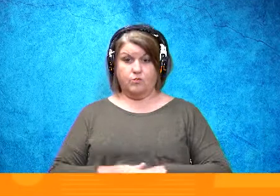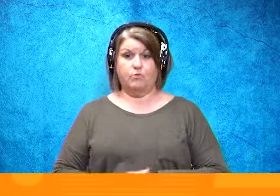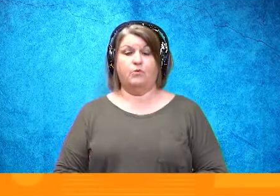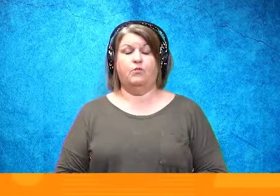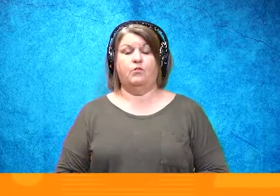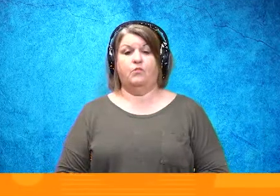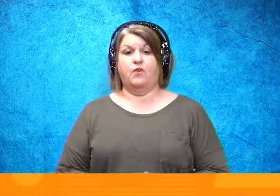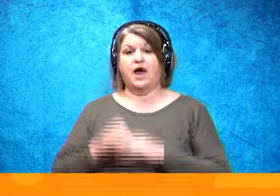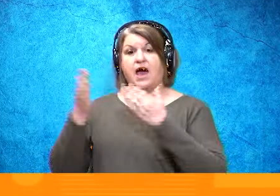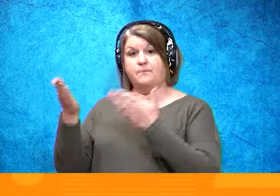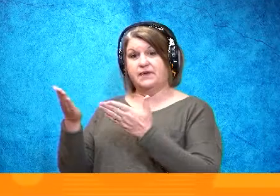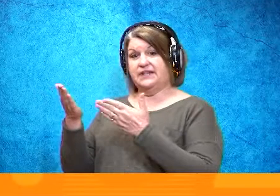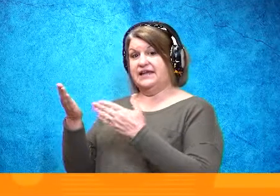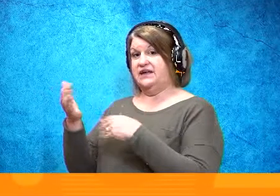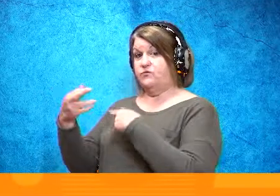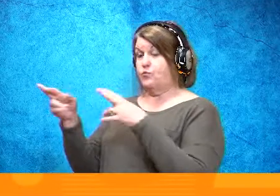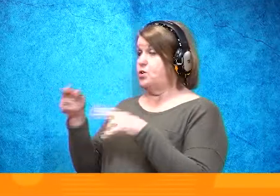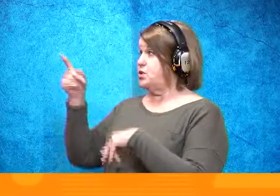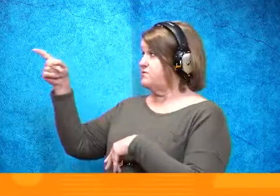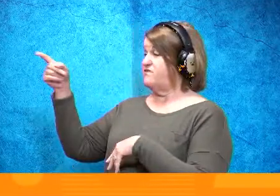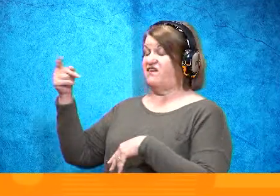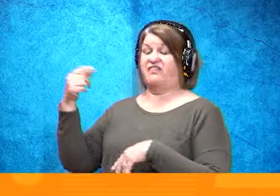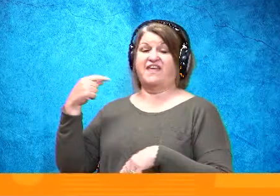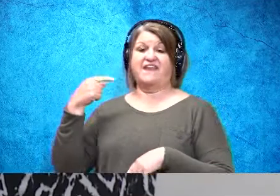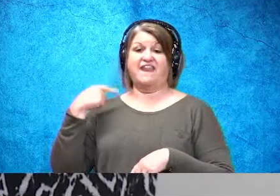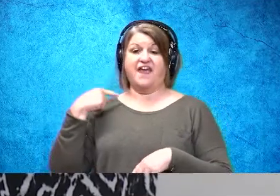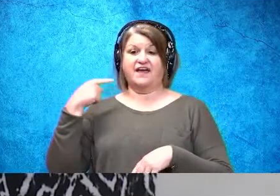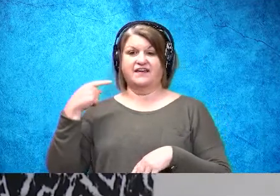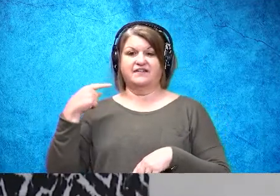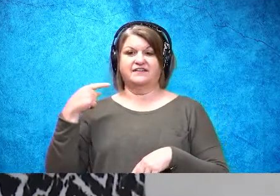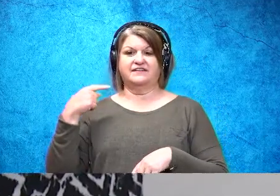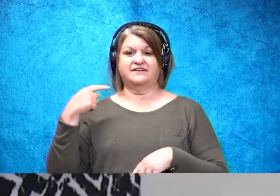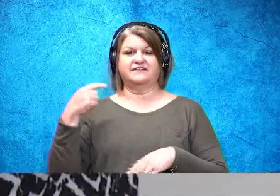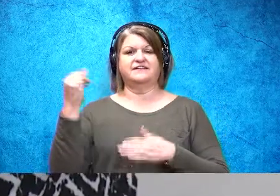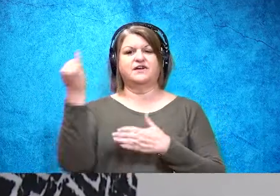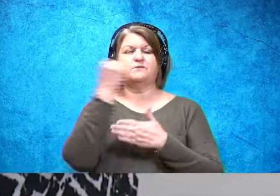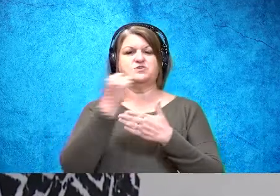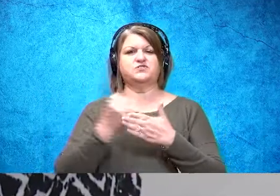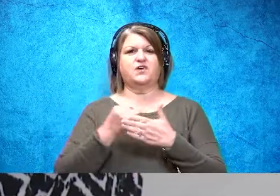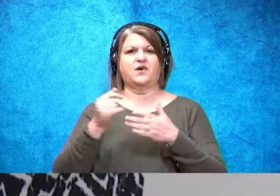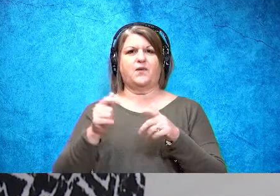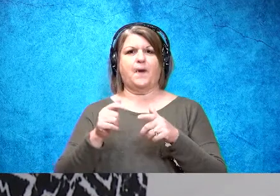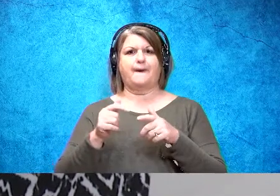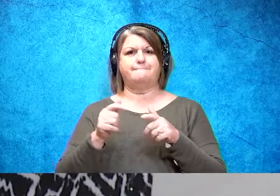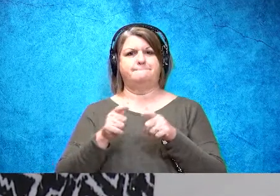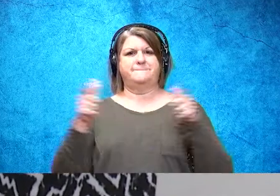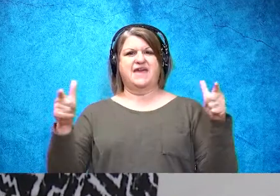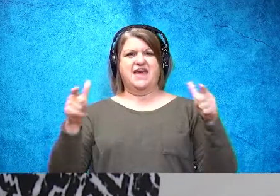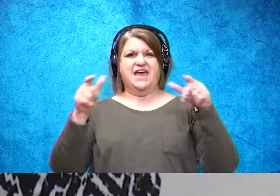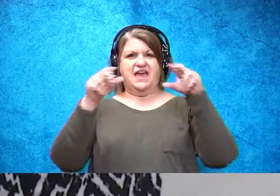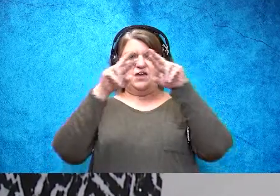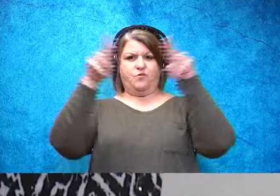right here for the neck. I'm going to draw a nice big rectangle.